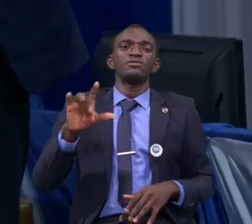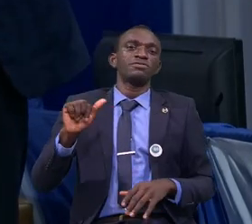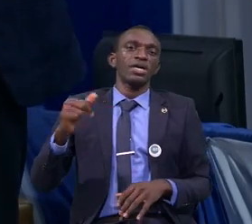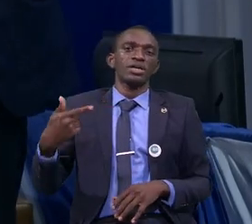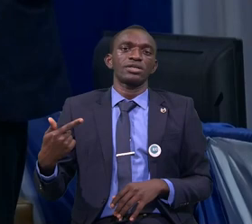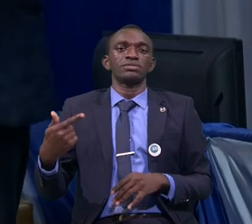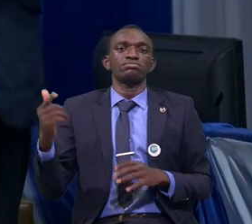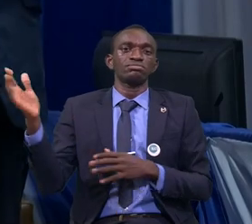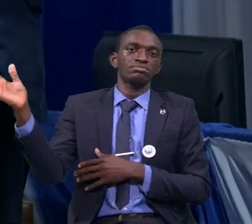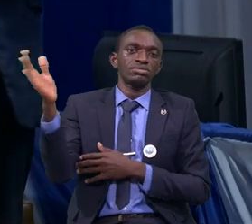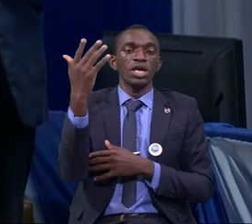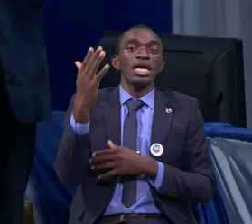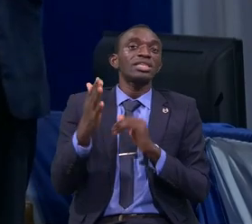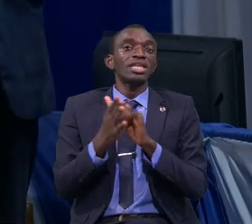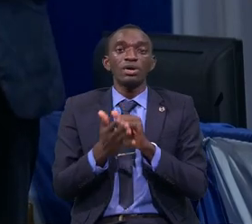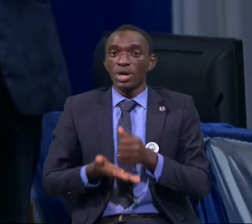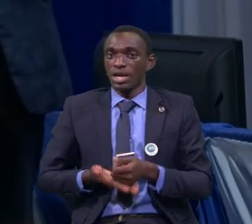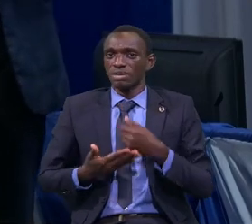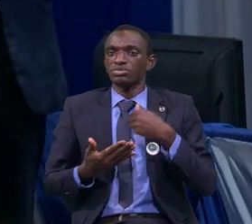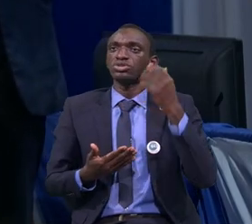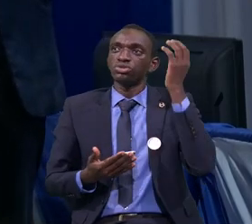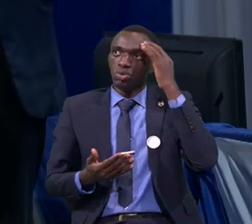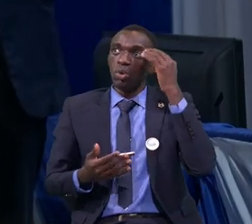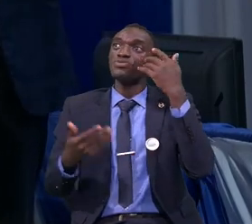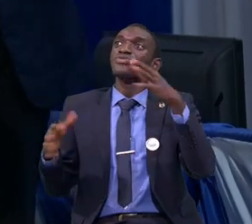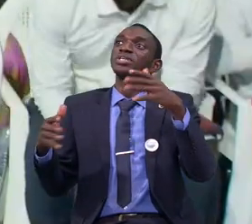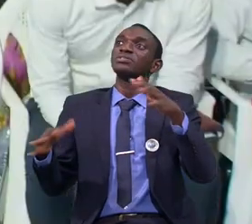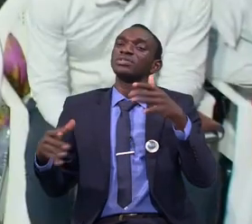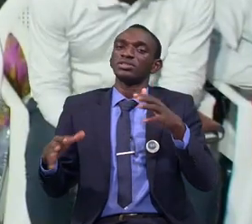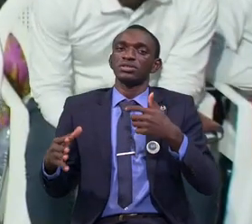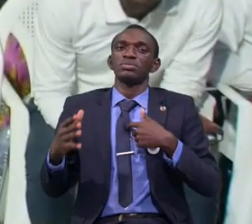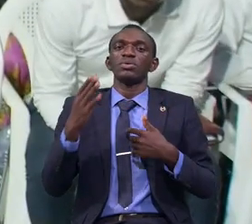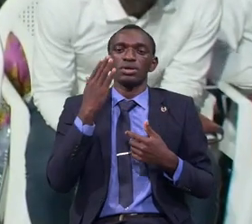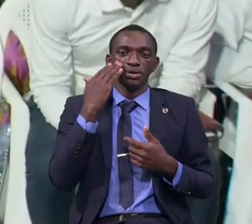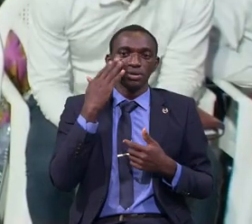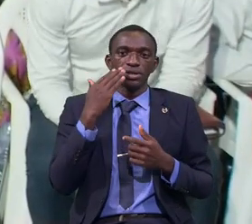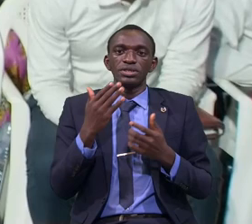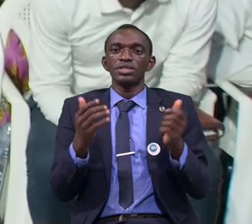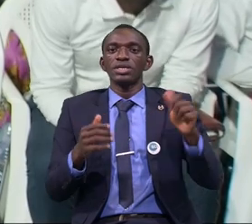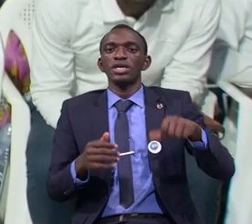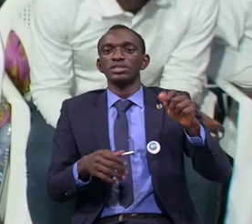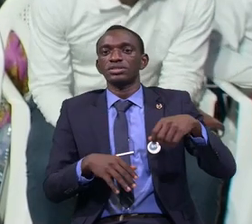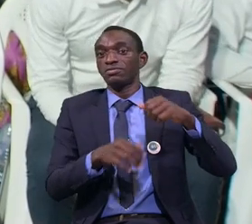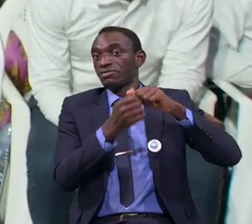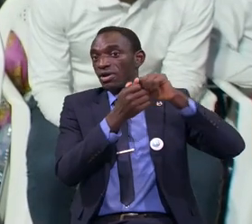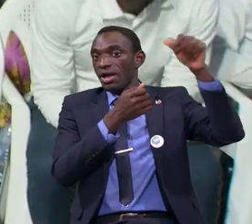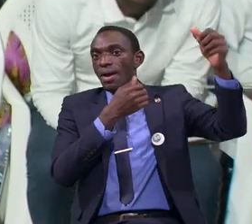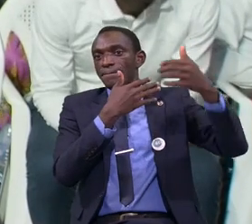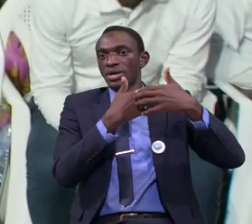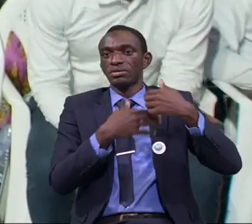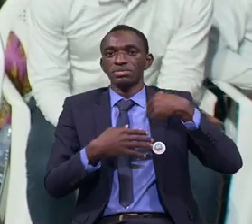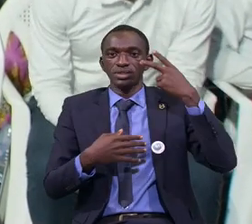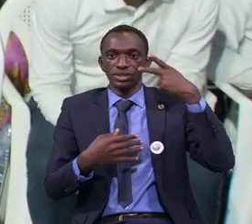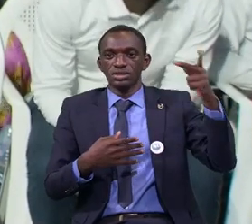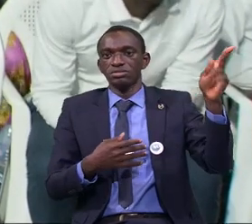That will make me to know that we are finished. Yes, on the left here, far back.